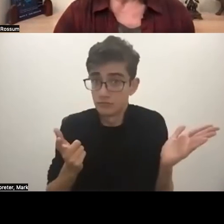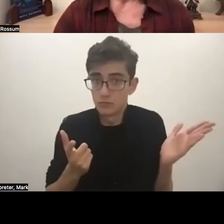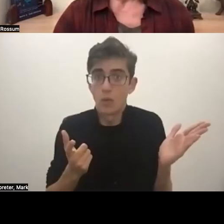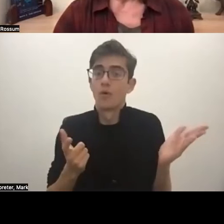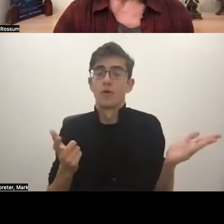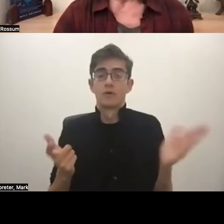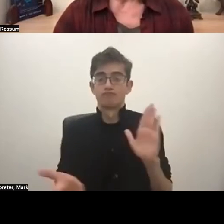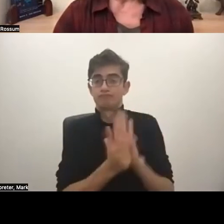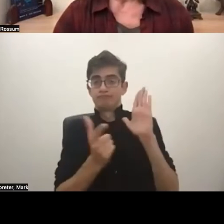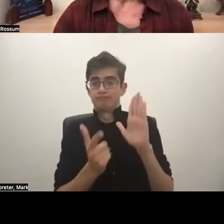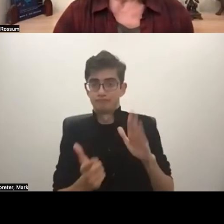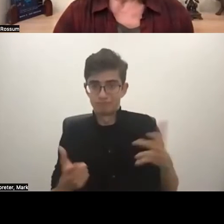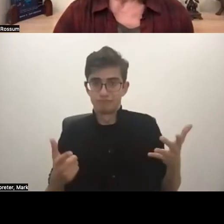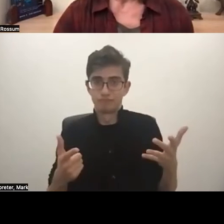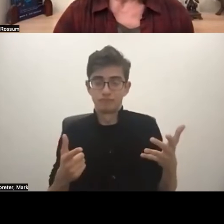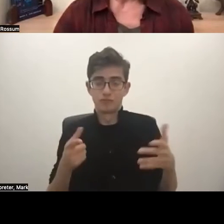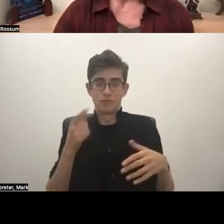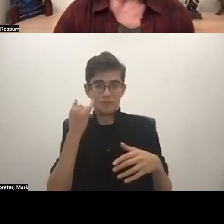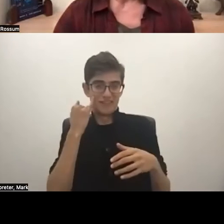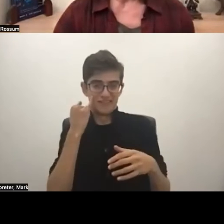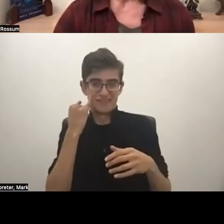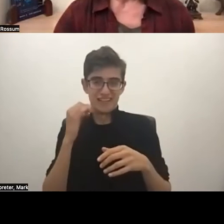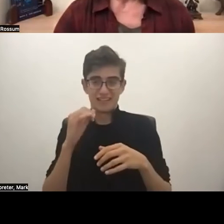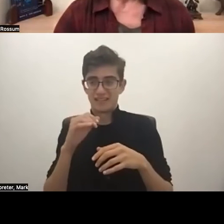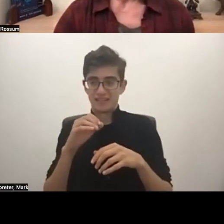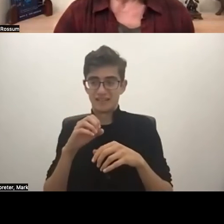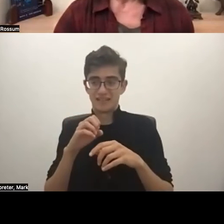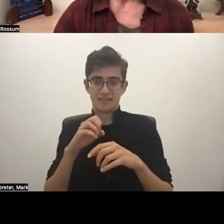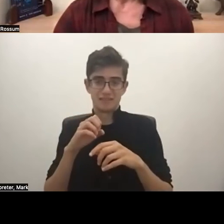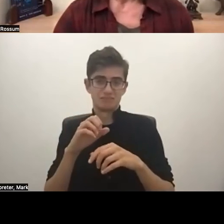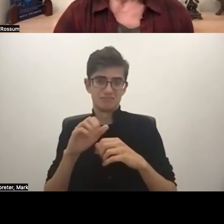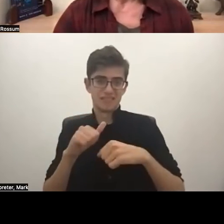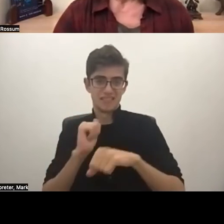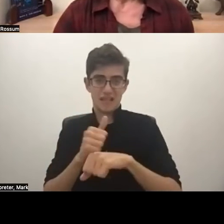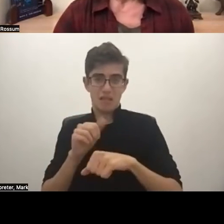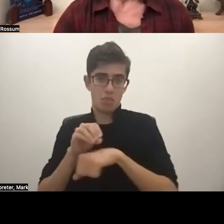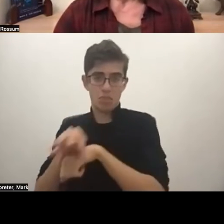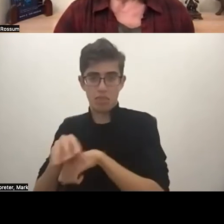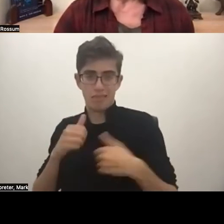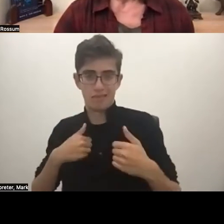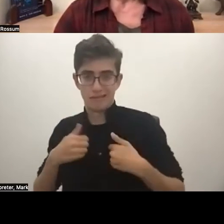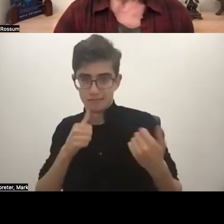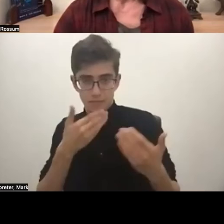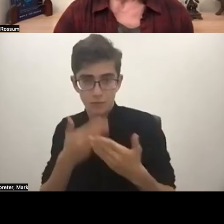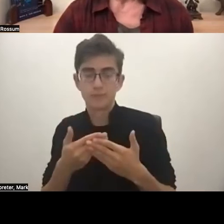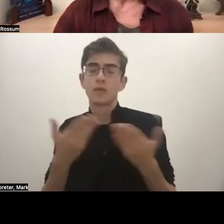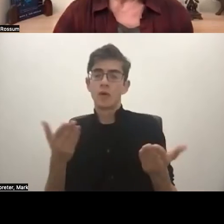So, there are a lot of there's a lot of quality of life aspects that we're going to have